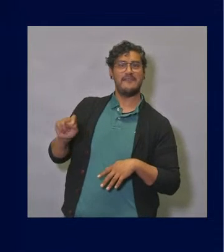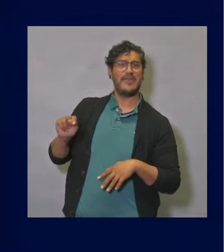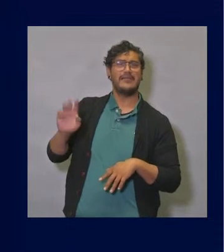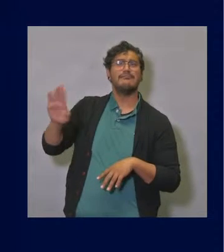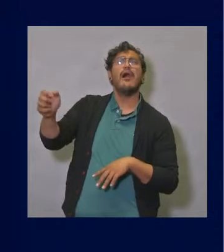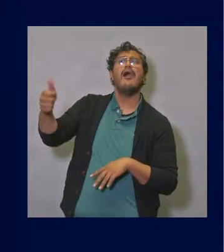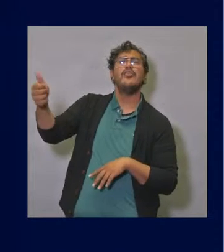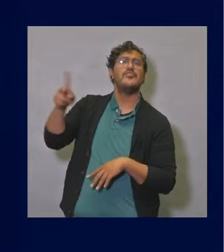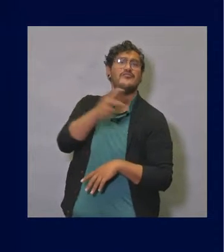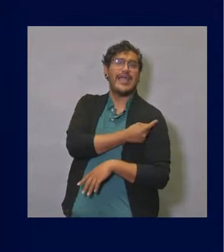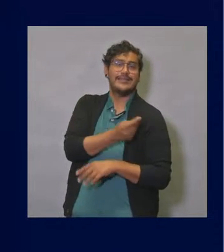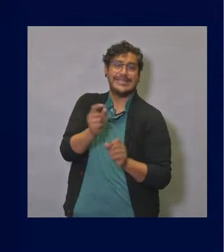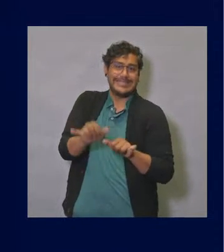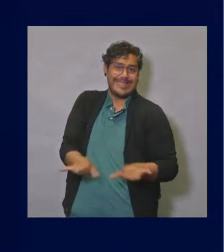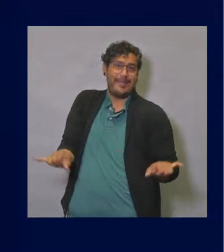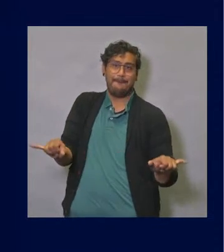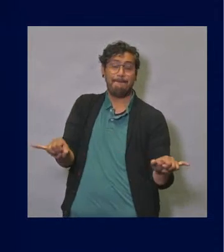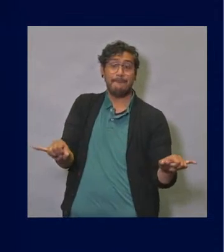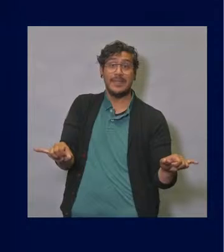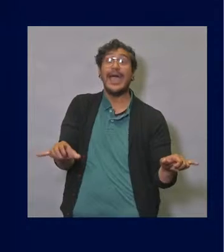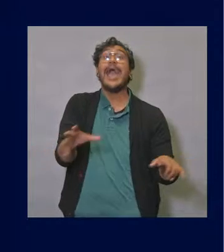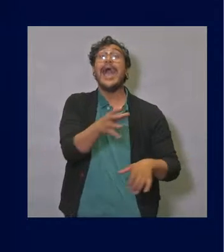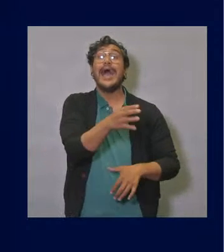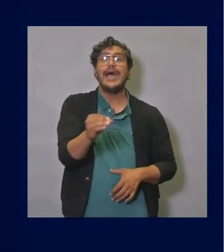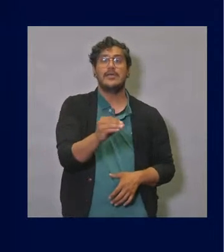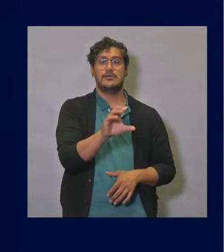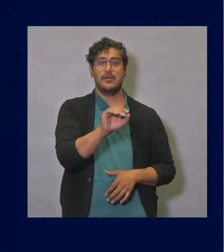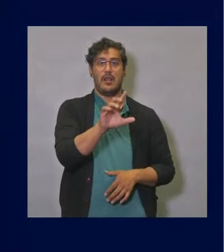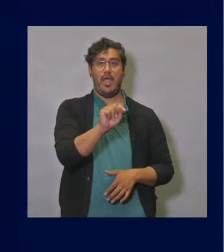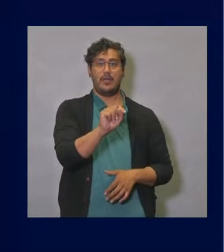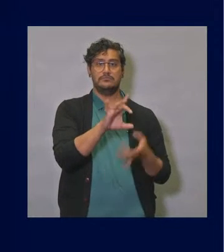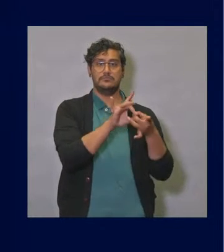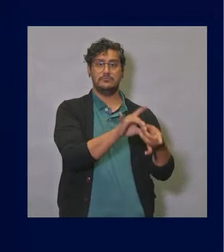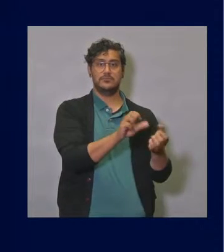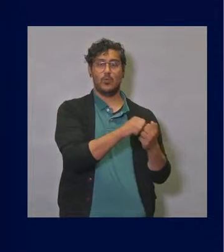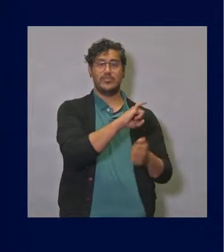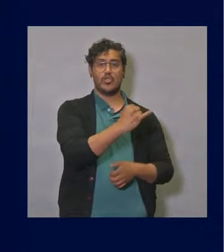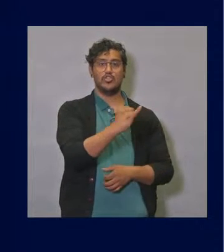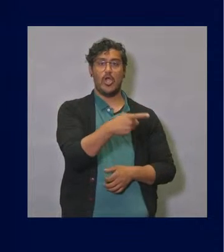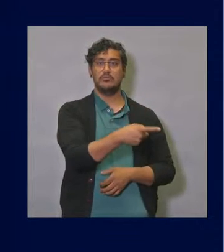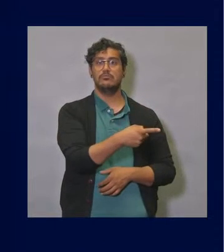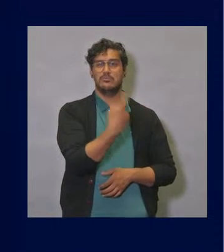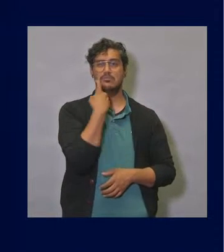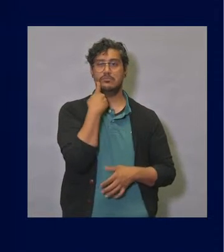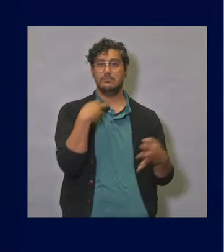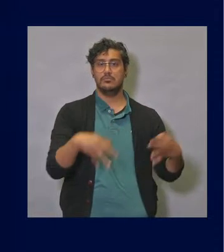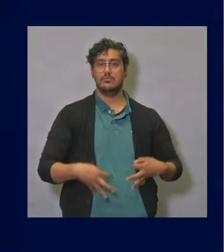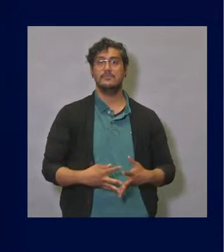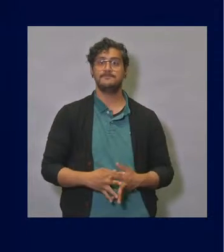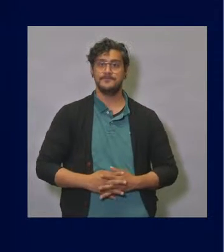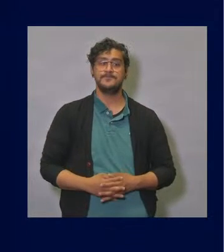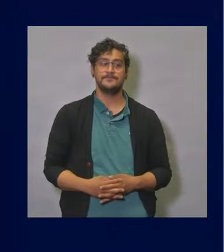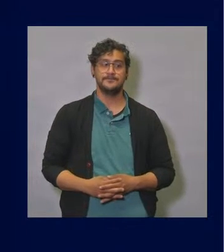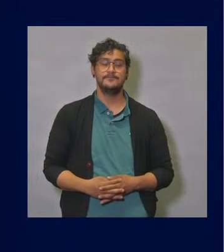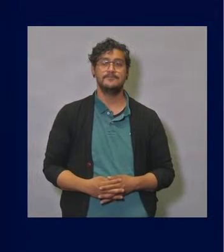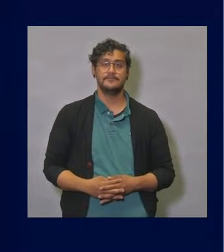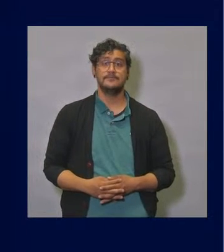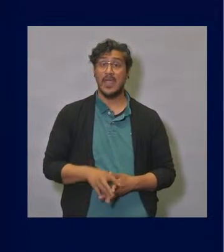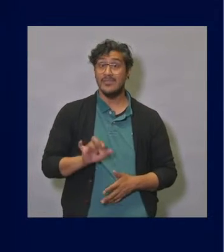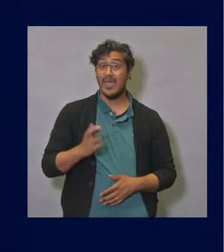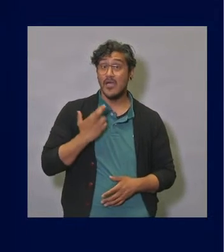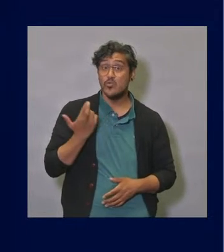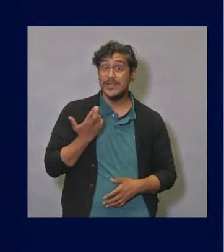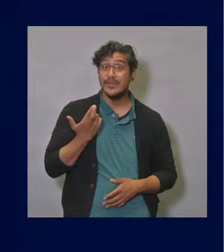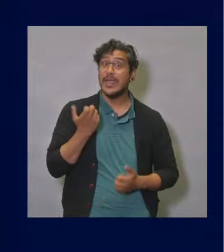vaccines, and the clotting signal associated with the Johnson & Johnson vaccine, as I discussed earlier. That's why